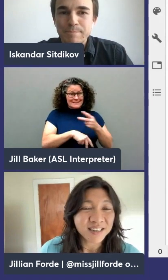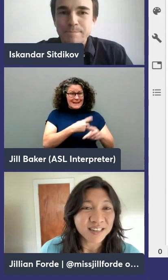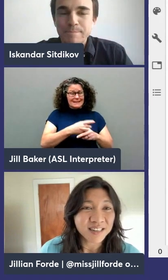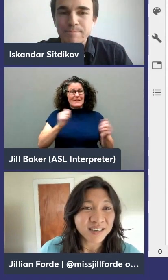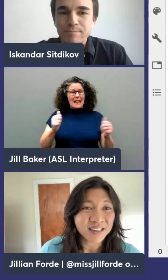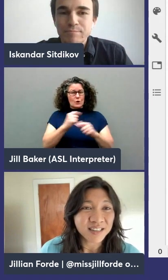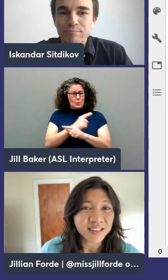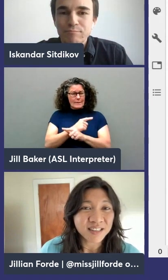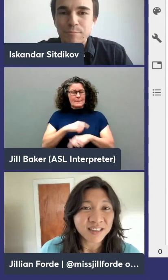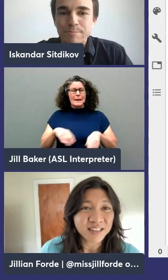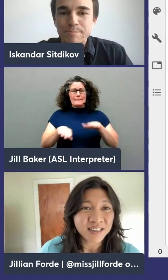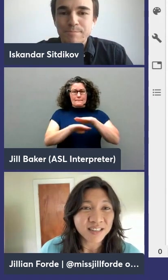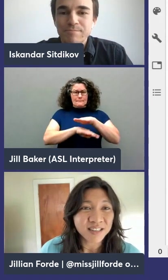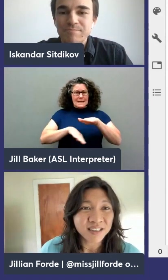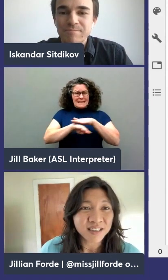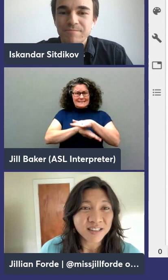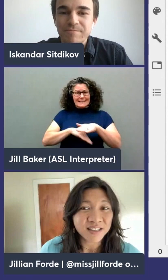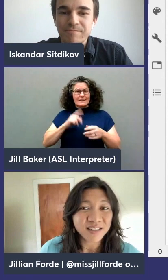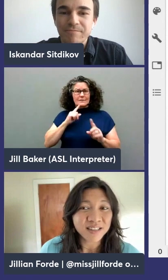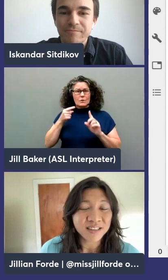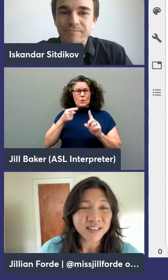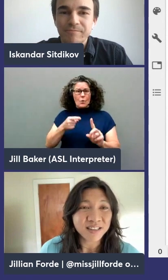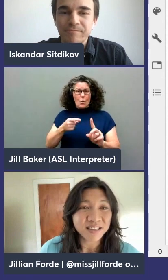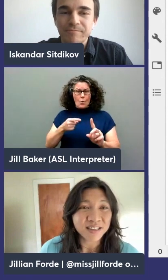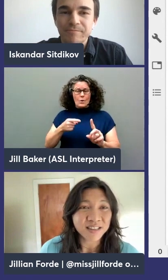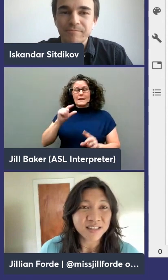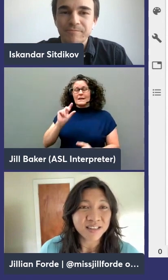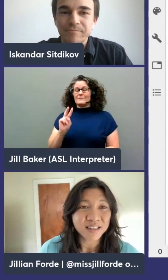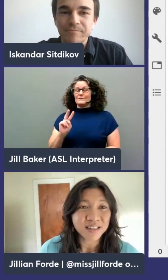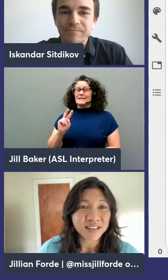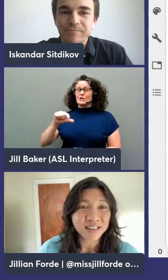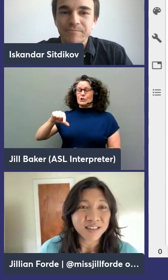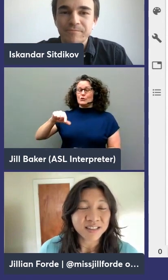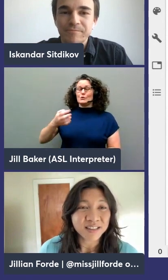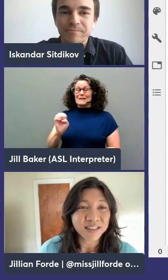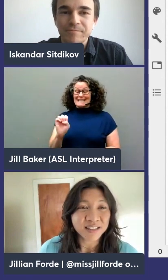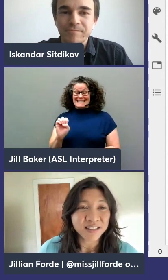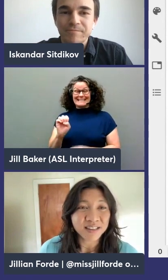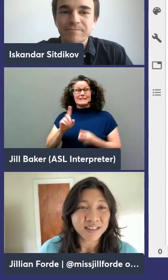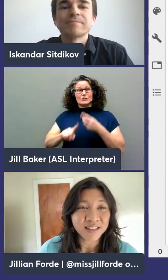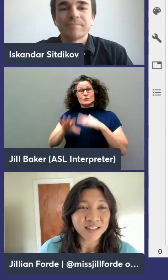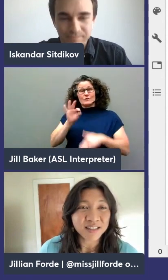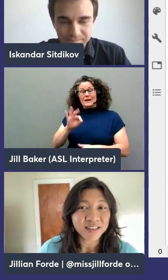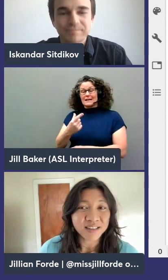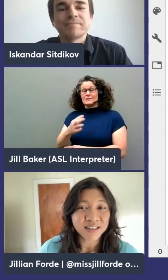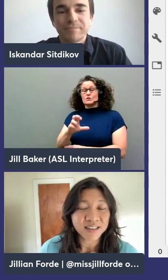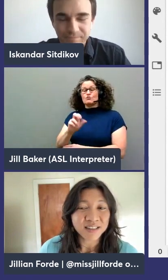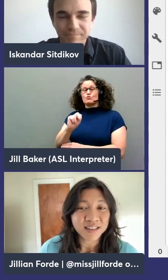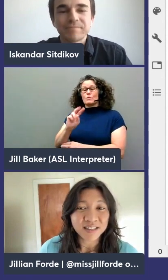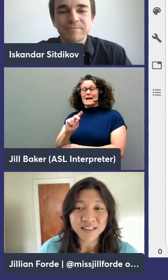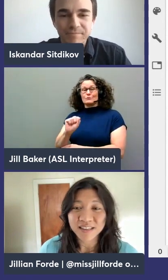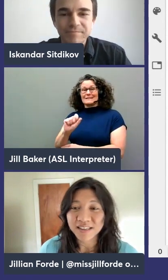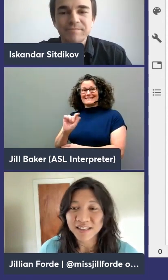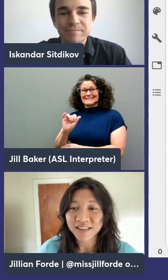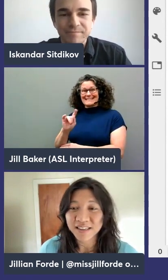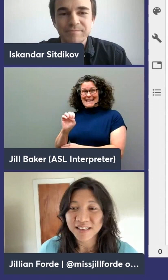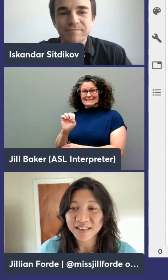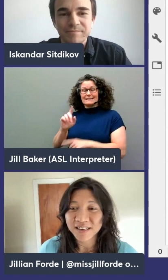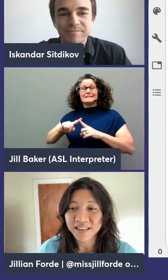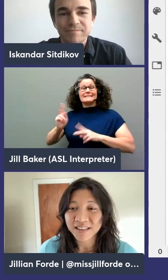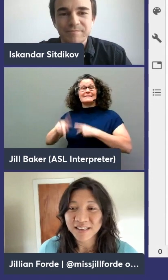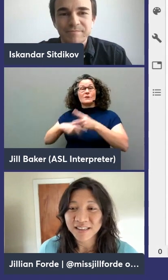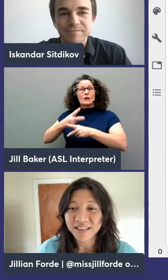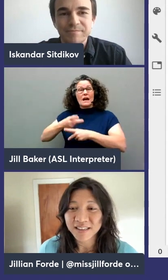algorithm, basically the goal of VQE is to find the ground state of different types